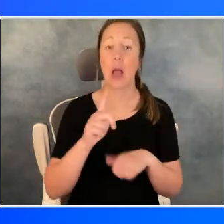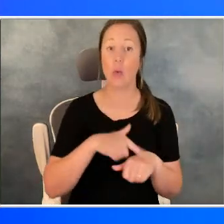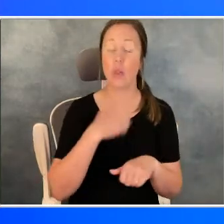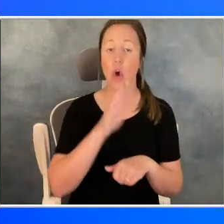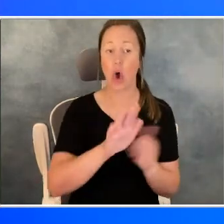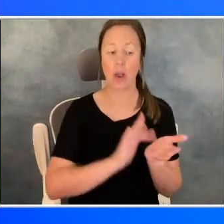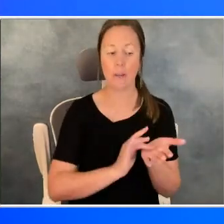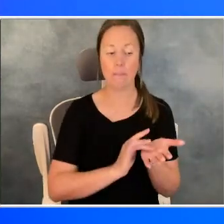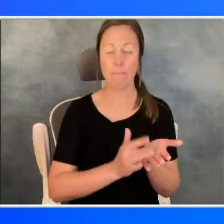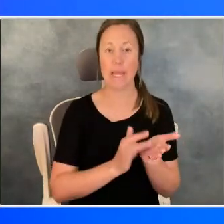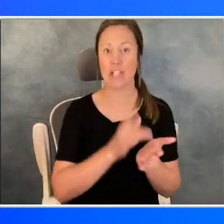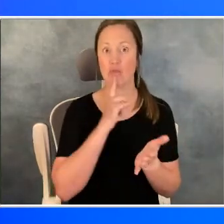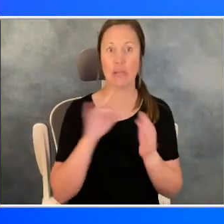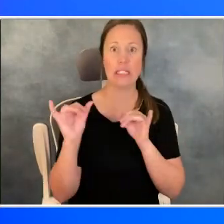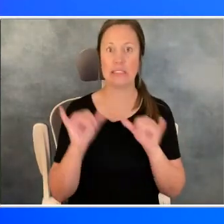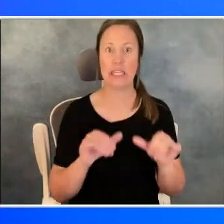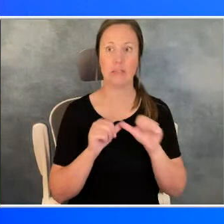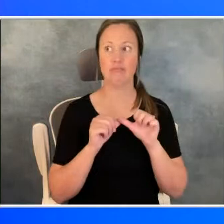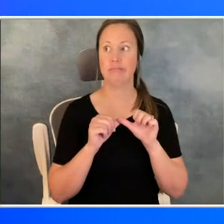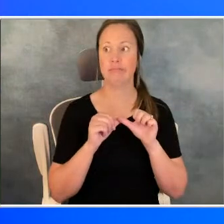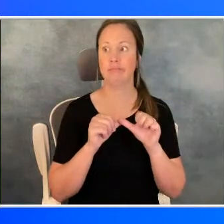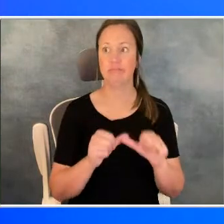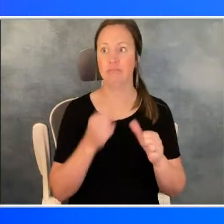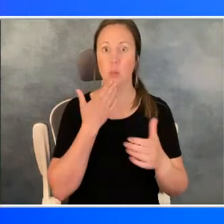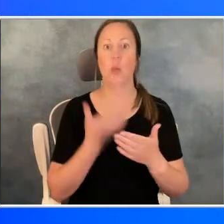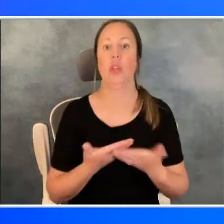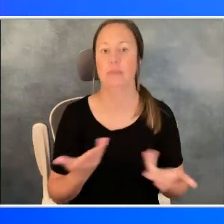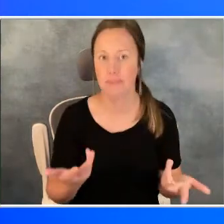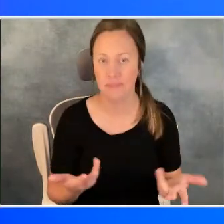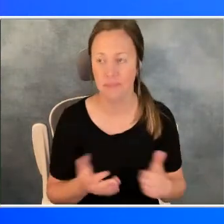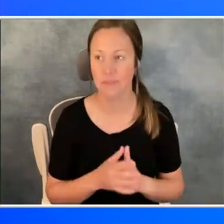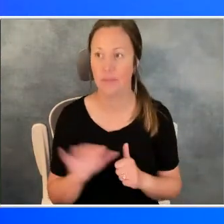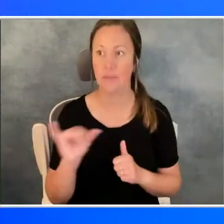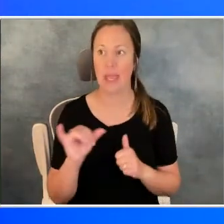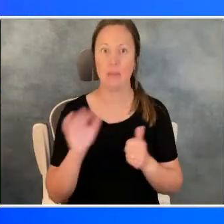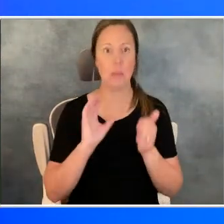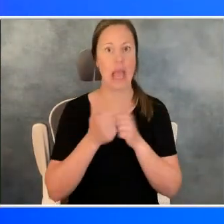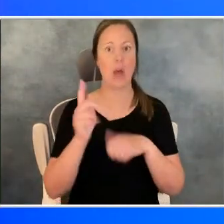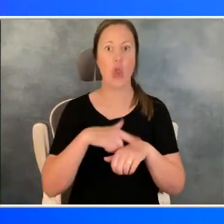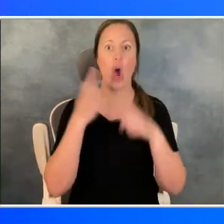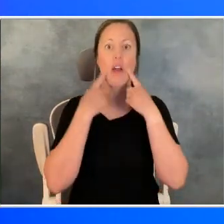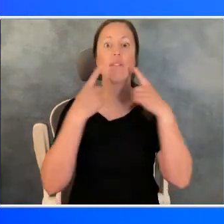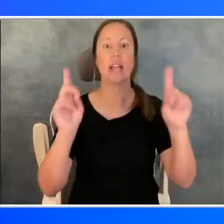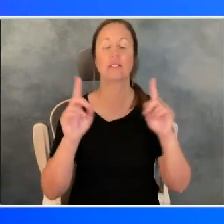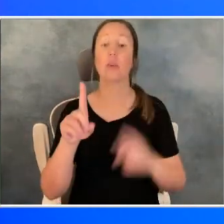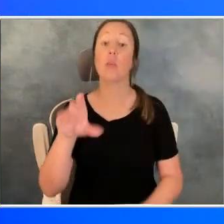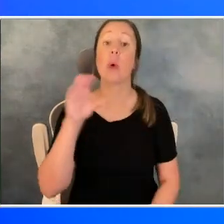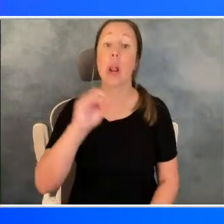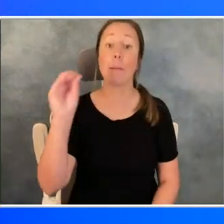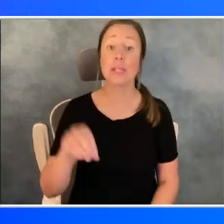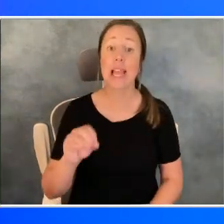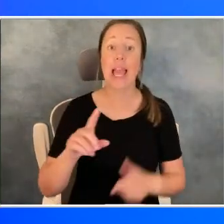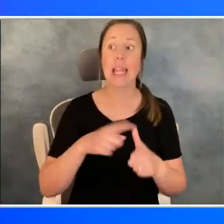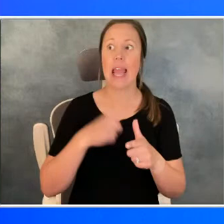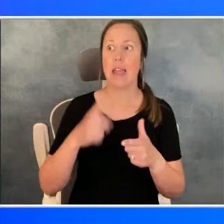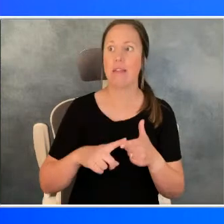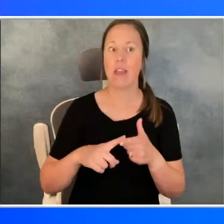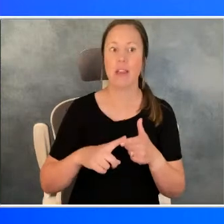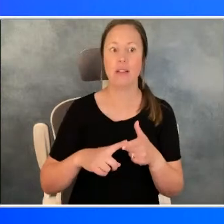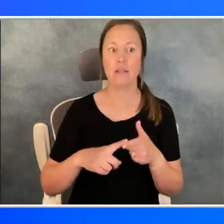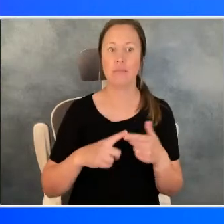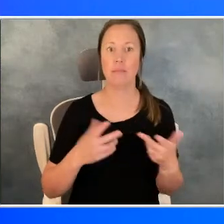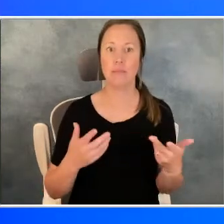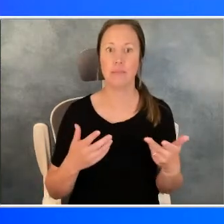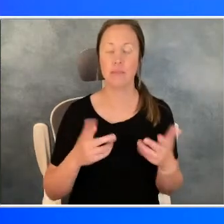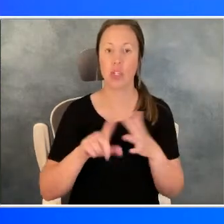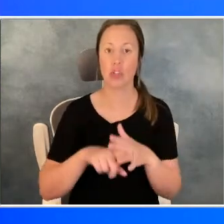stays viable, how long it stays at the level of effectiveness. So is it 100%? And then how much time does it take for them to start